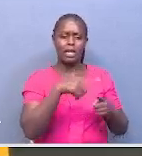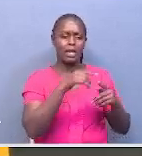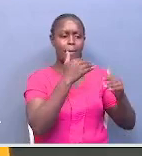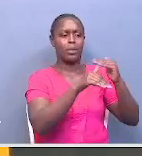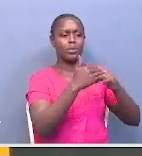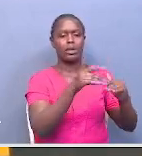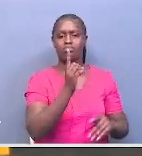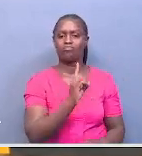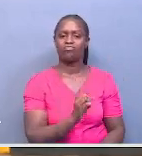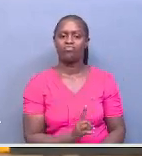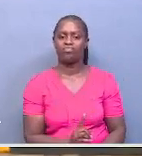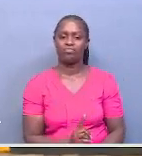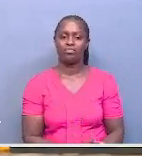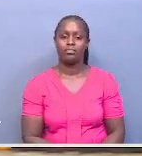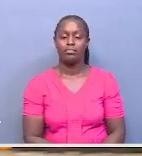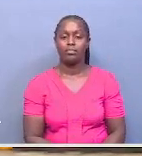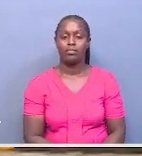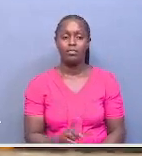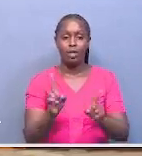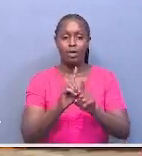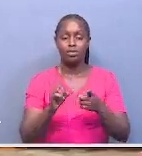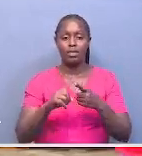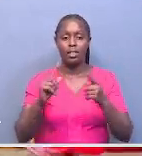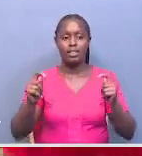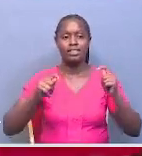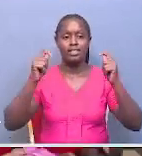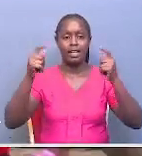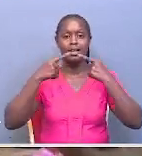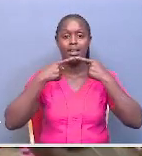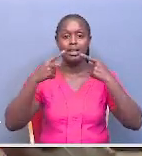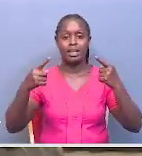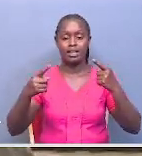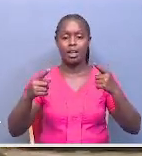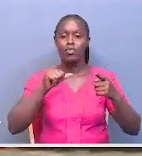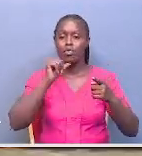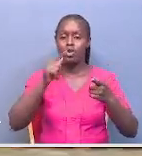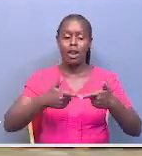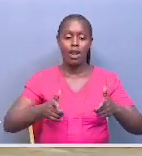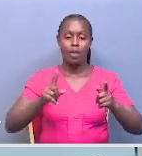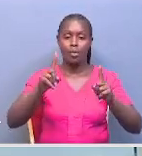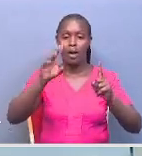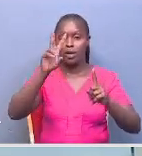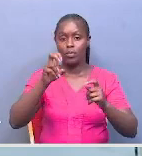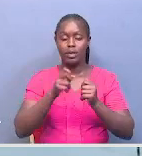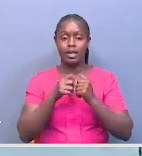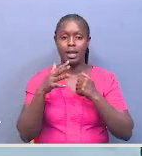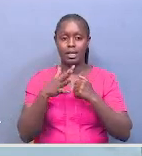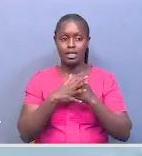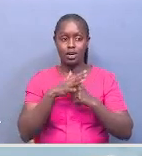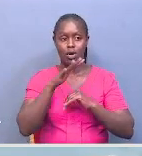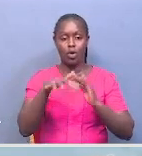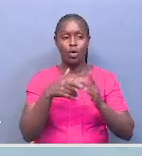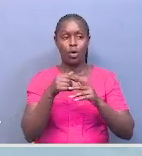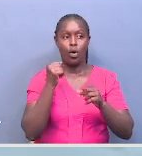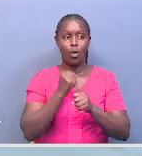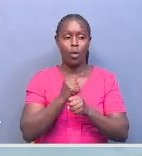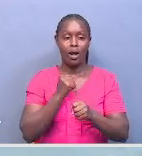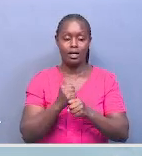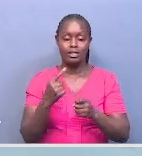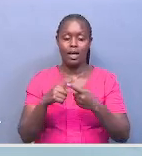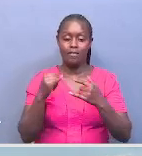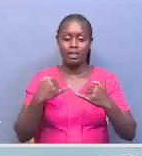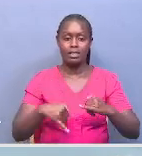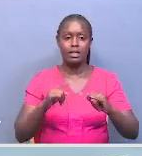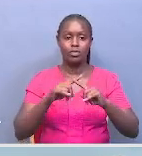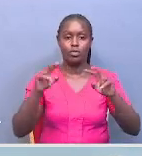buildings. Despite the strike being declared illegal by court back in 2019, the workers have since managed to get